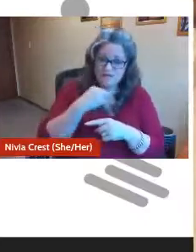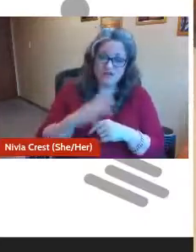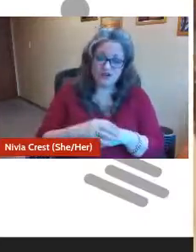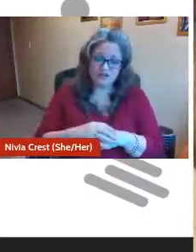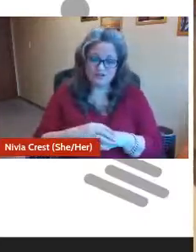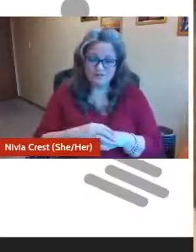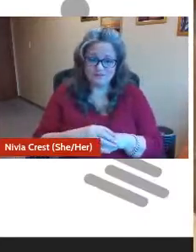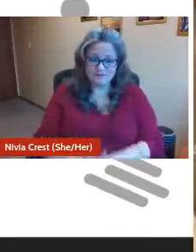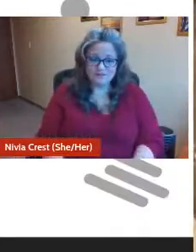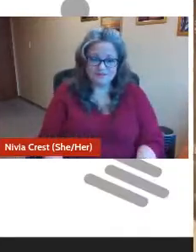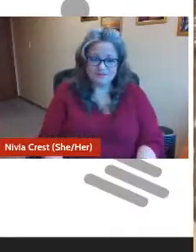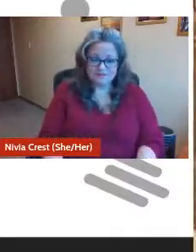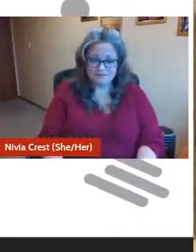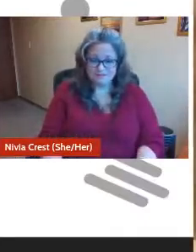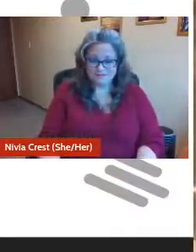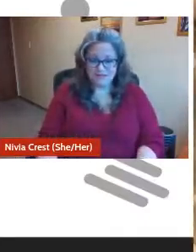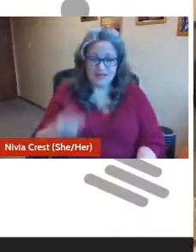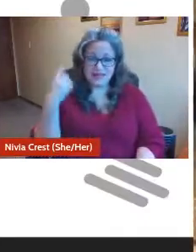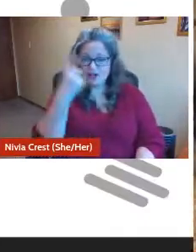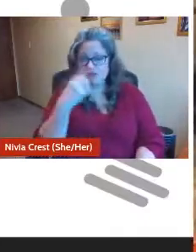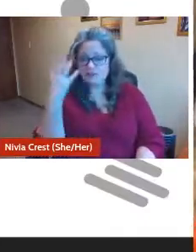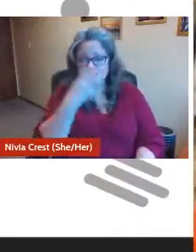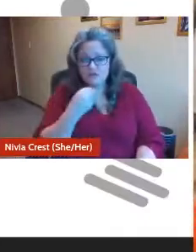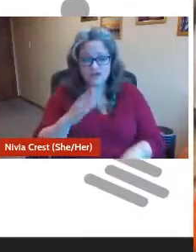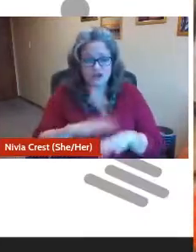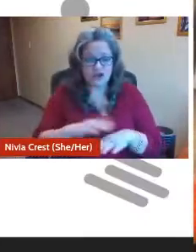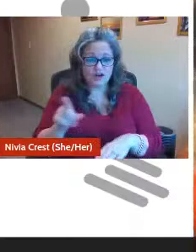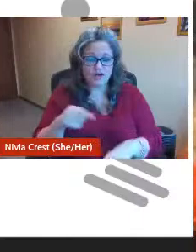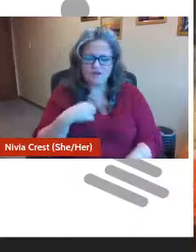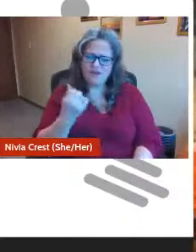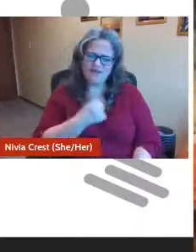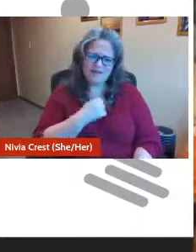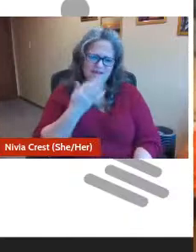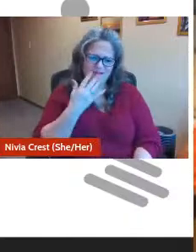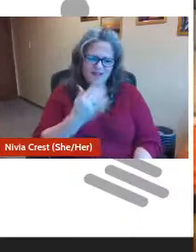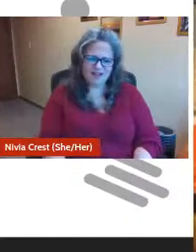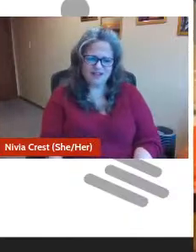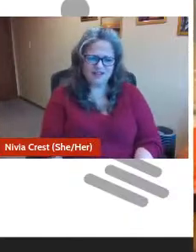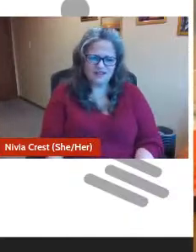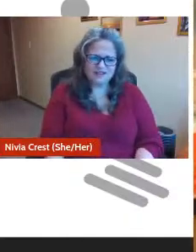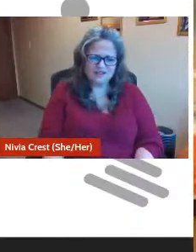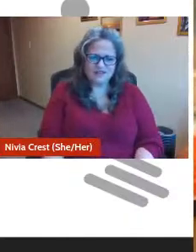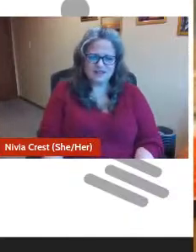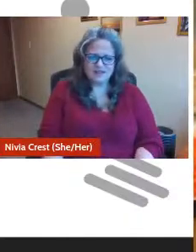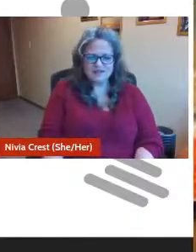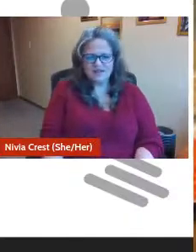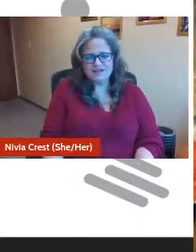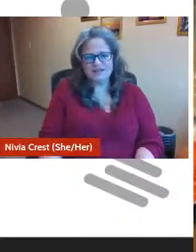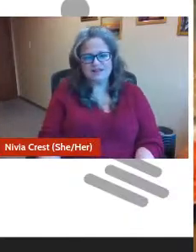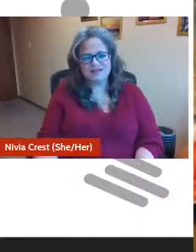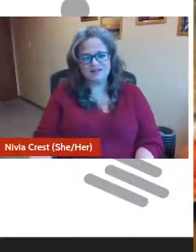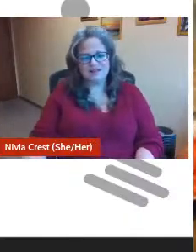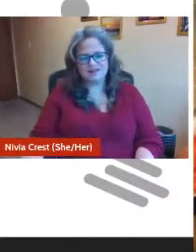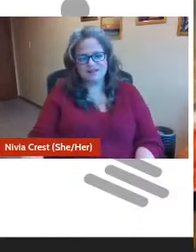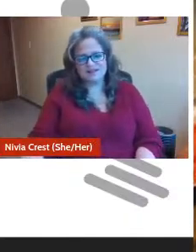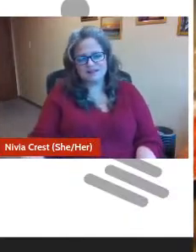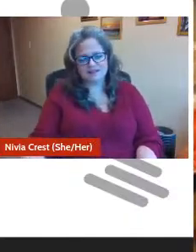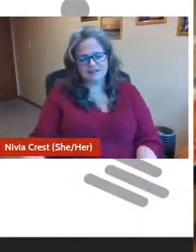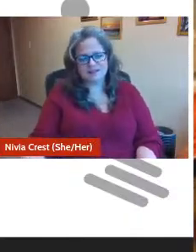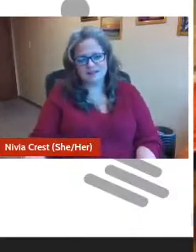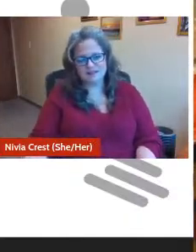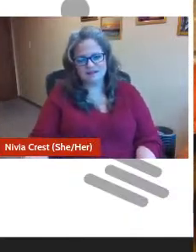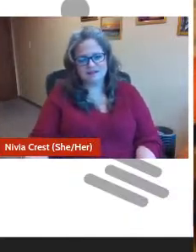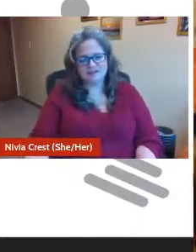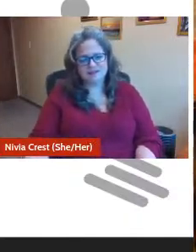That's beautiful. It looks so this, beautiful on. I love the colors. This is what you should have interviewed in. This is what she should have. Right.